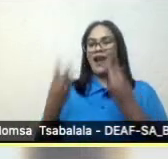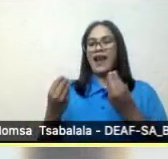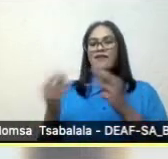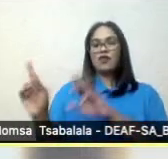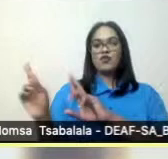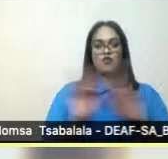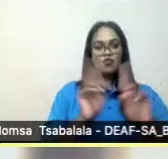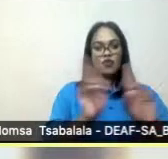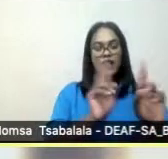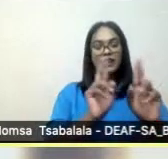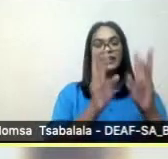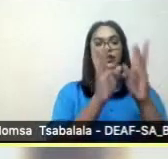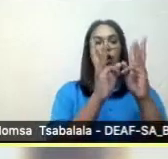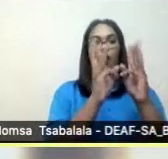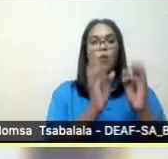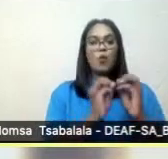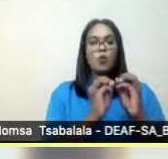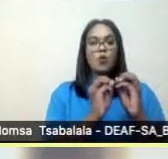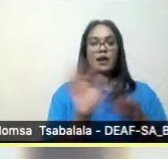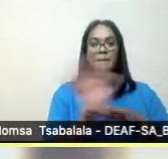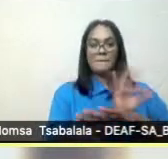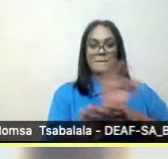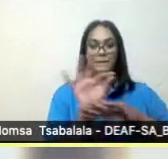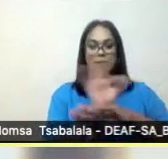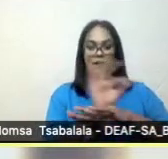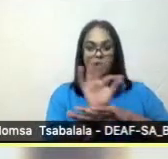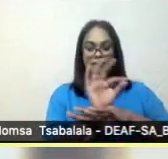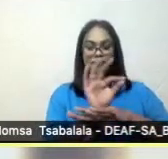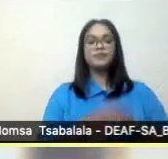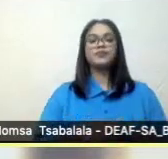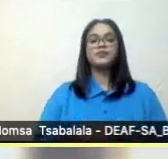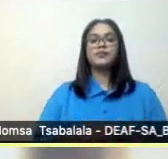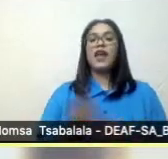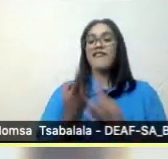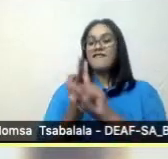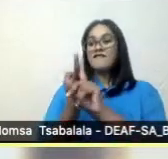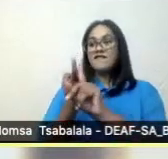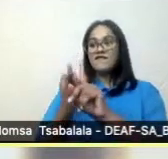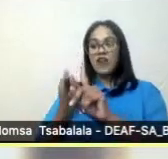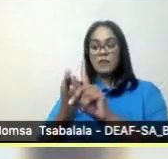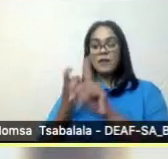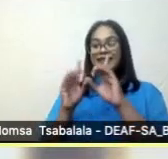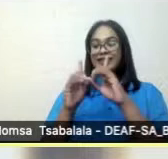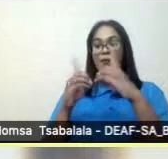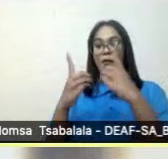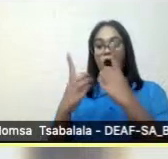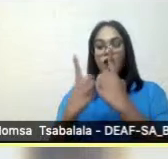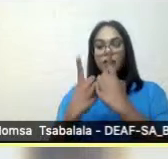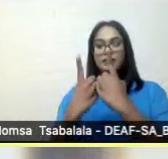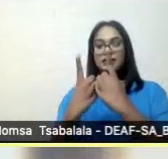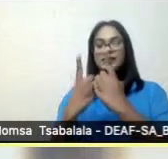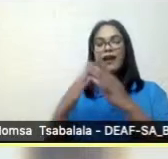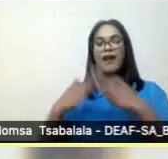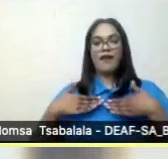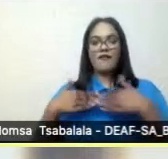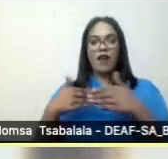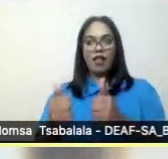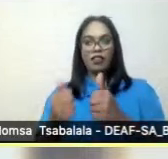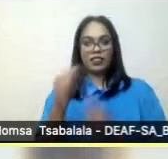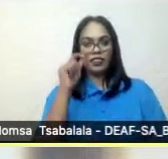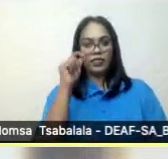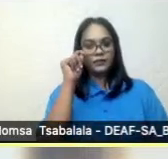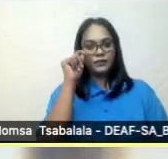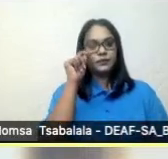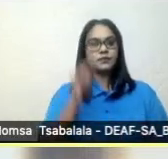its own resurgence plan apart from the departmental one, which then drills deeper into specific areas